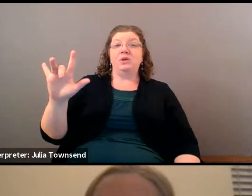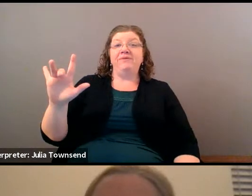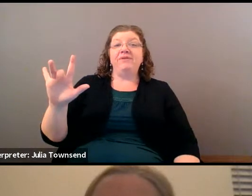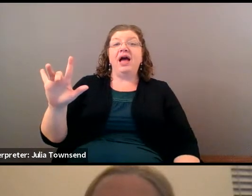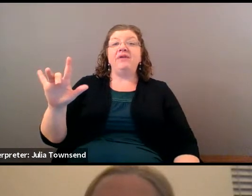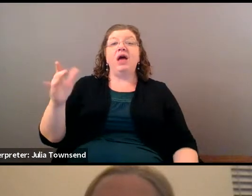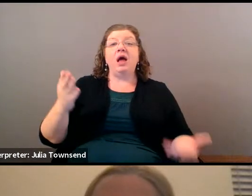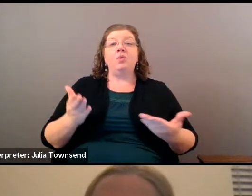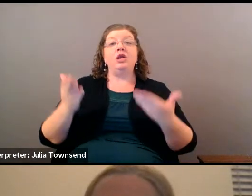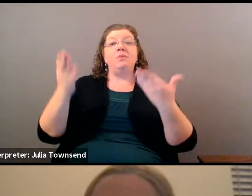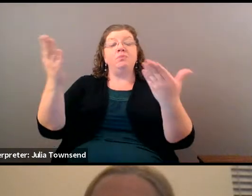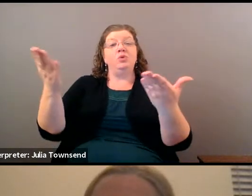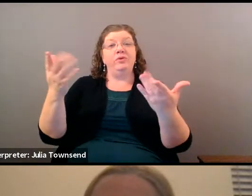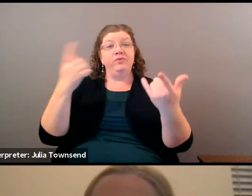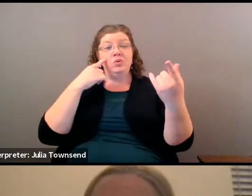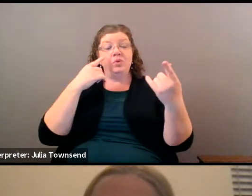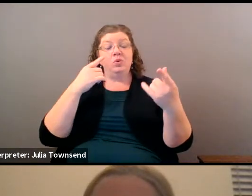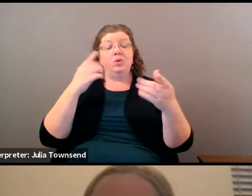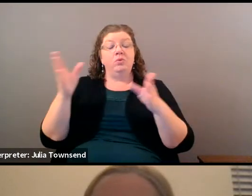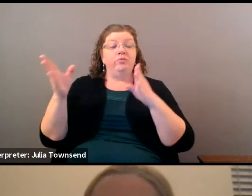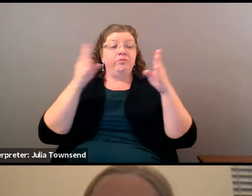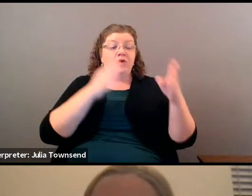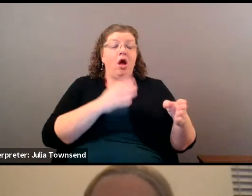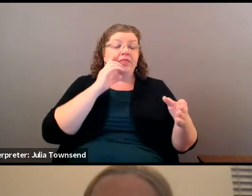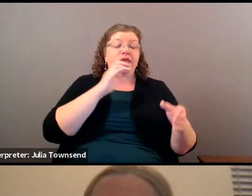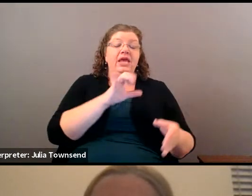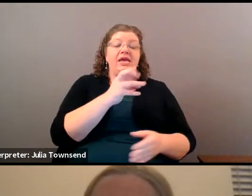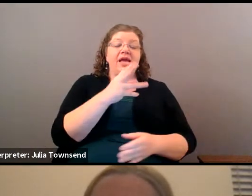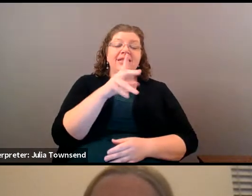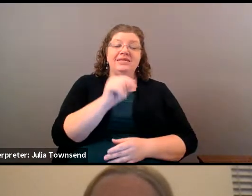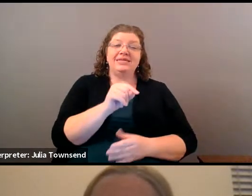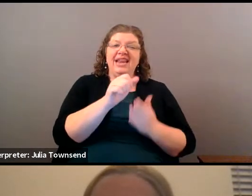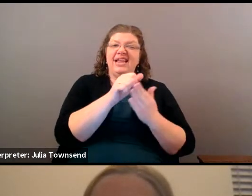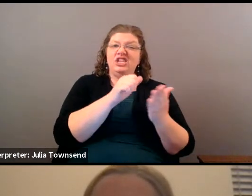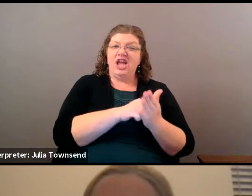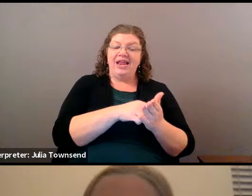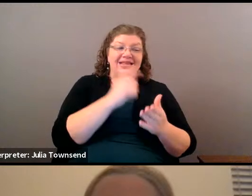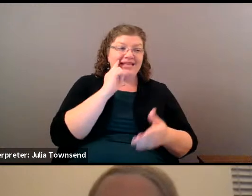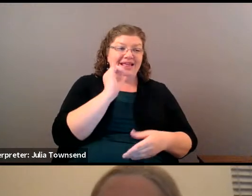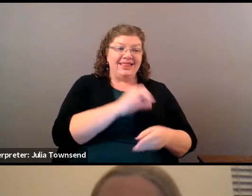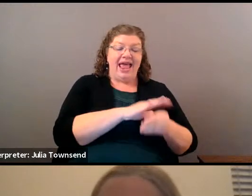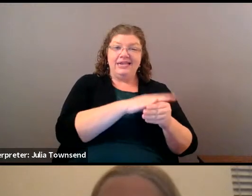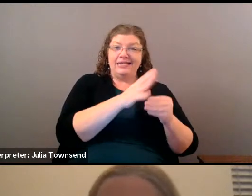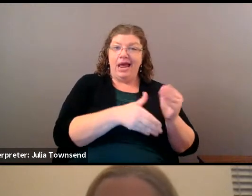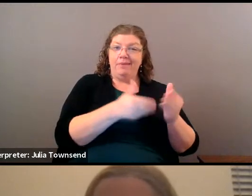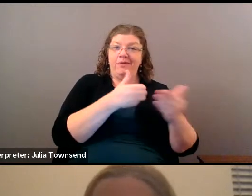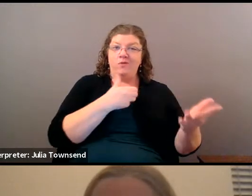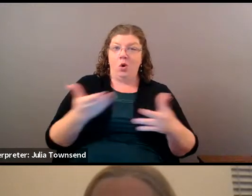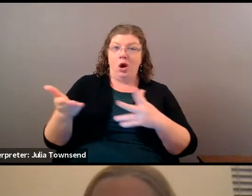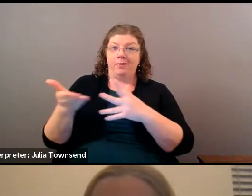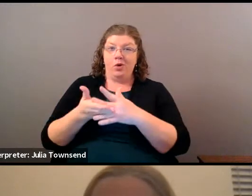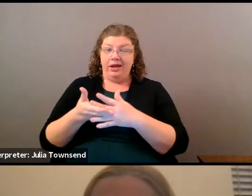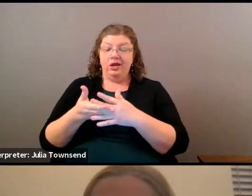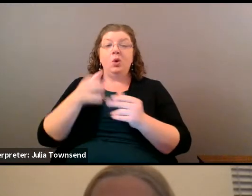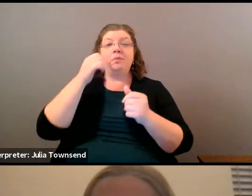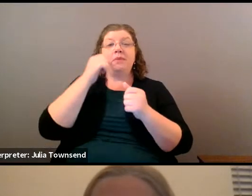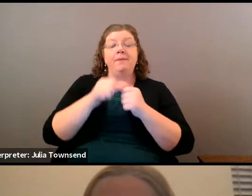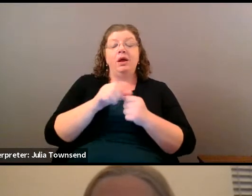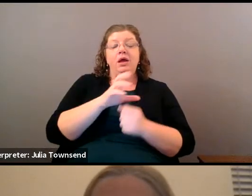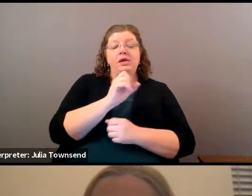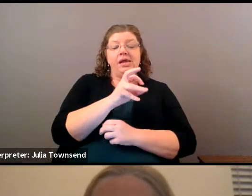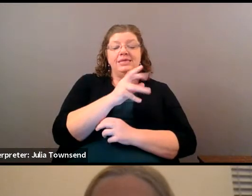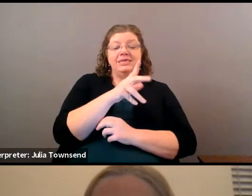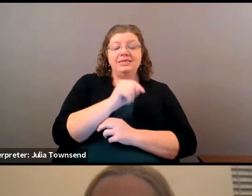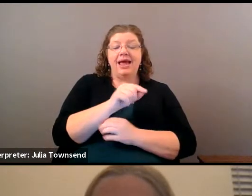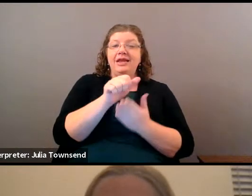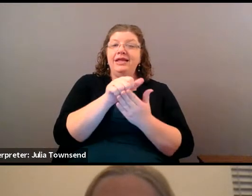move to the consent agenda. See if we can get that done before we take our break. Remember that the consent agenda is an